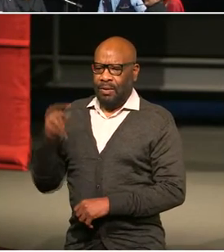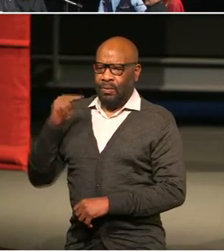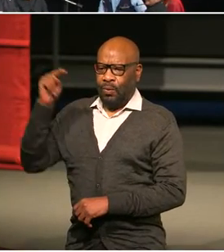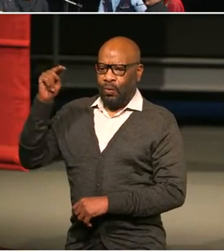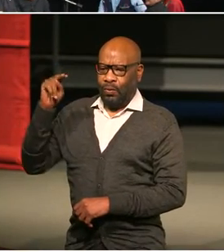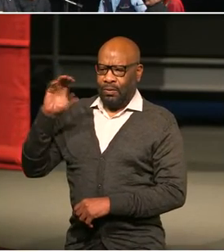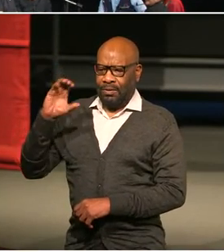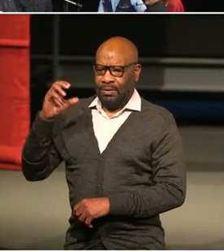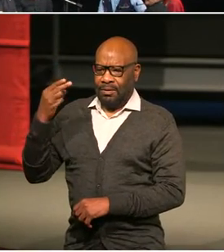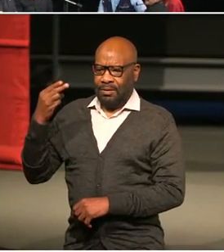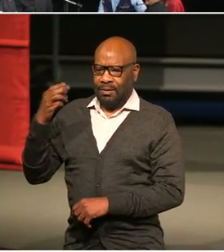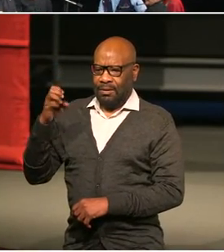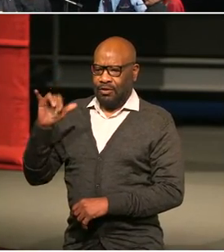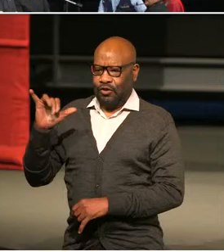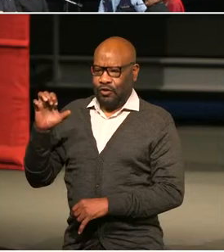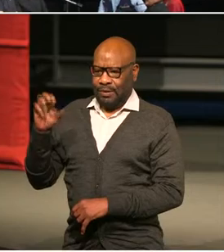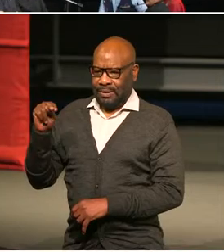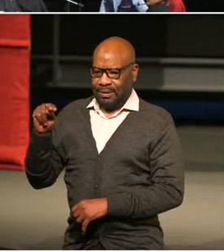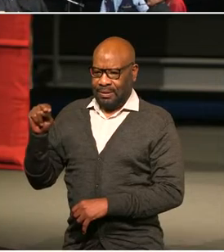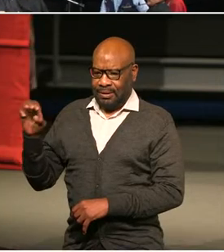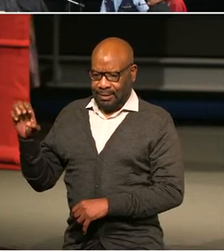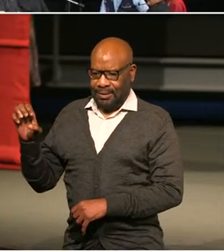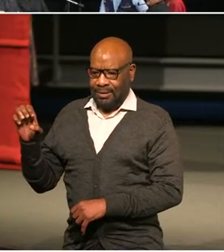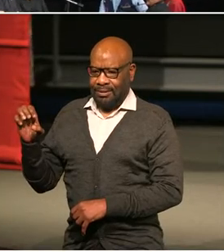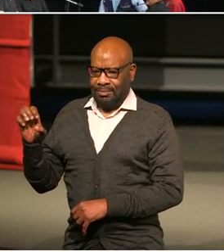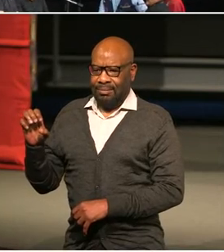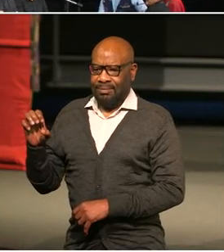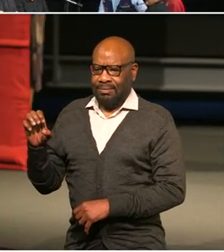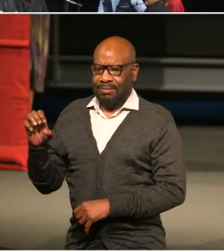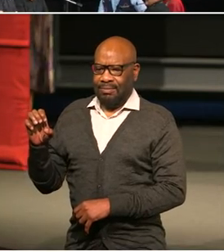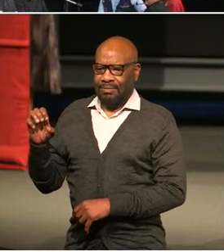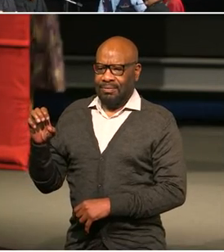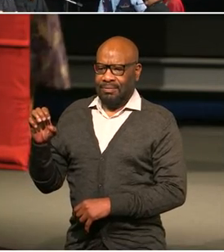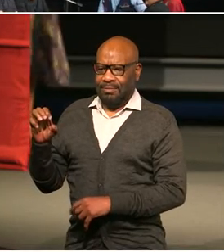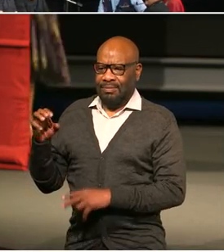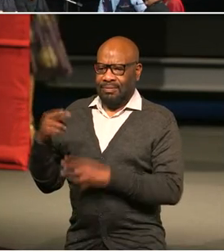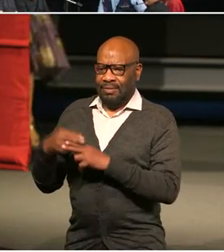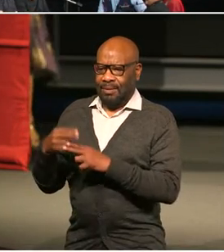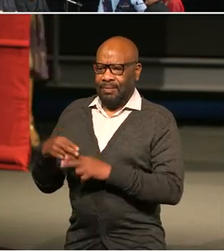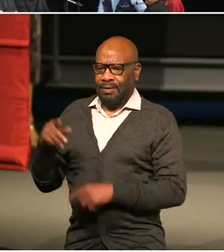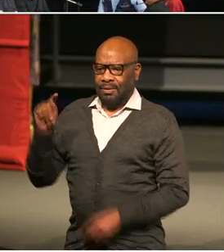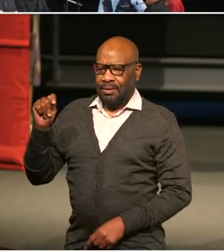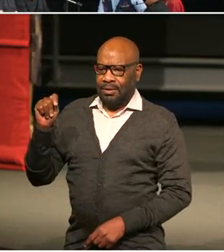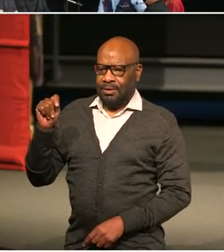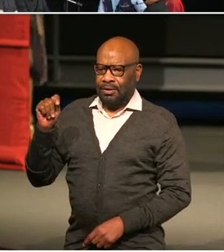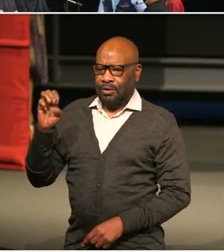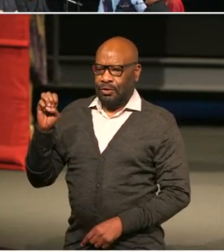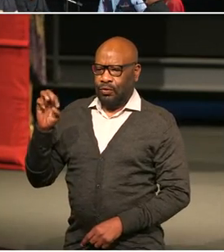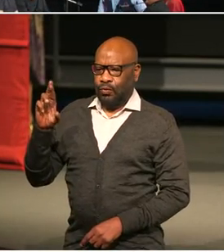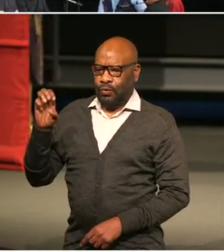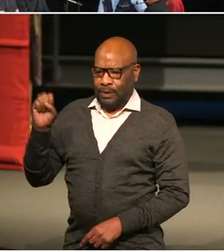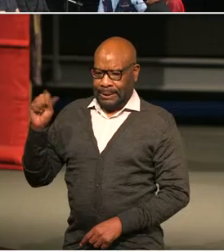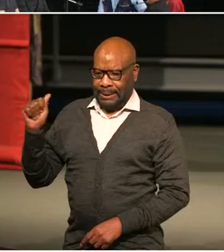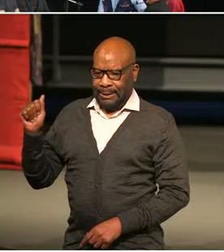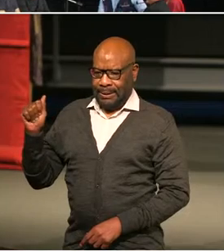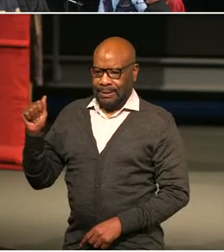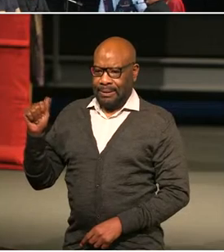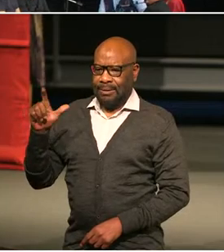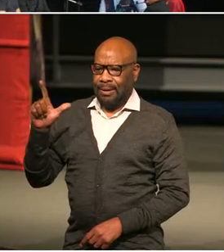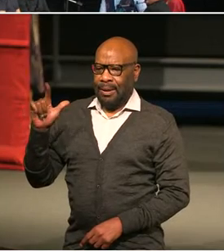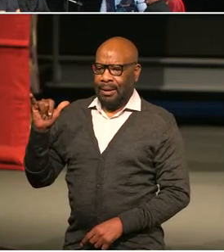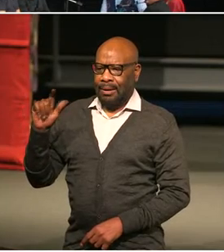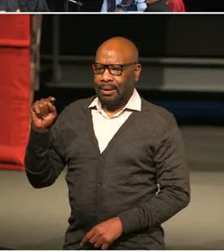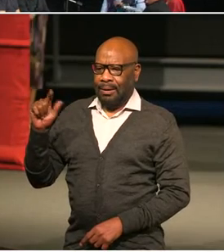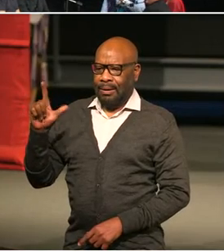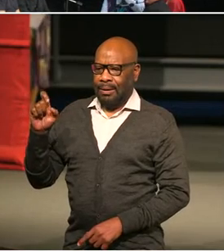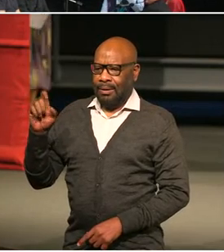And grass dancer, Wesley Ballinger, Ojibwe, Minnesota, and Kickapoo,